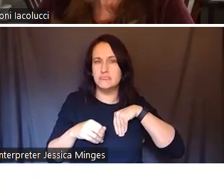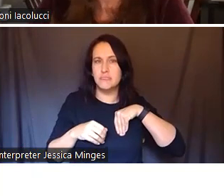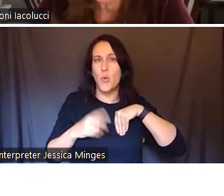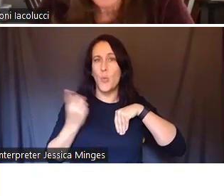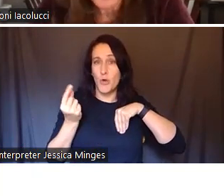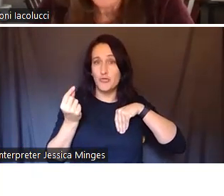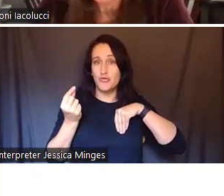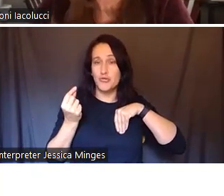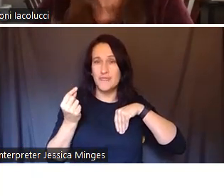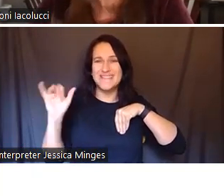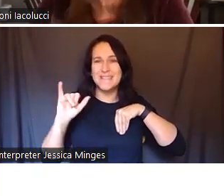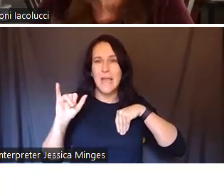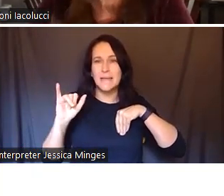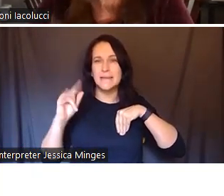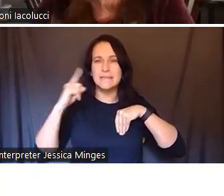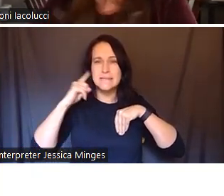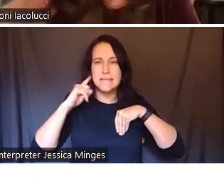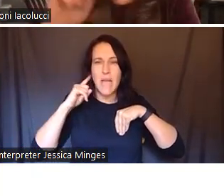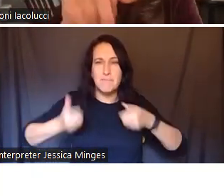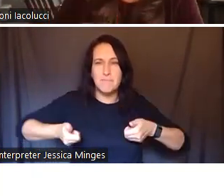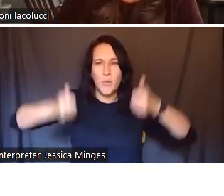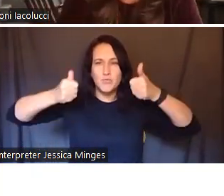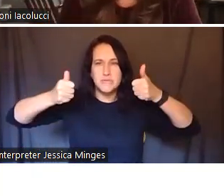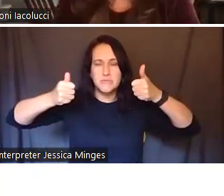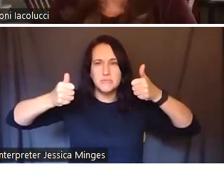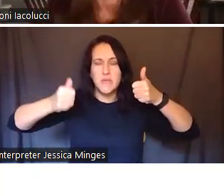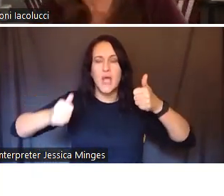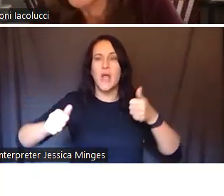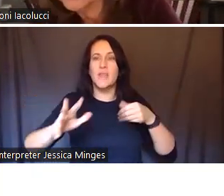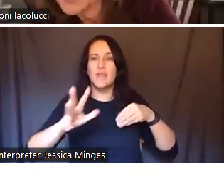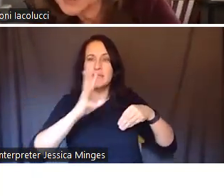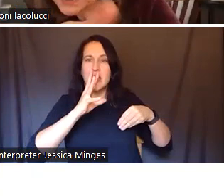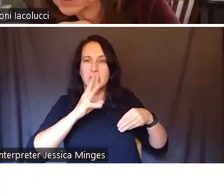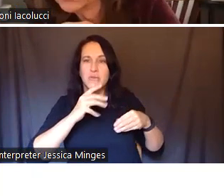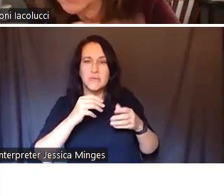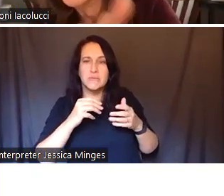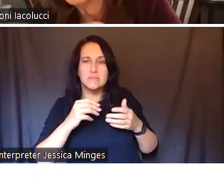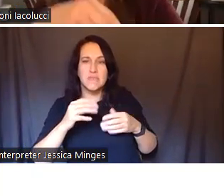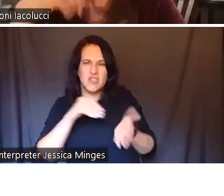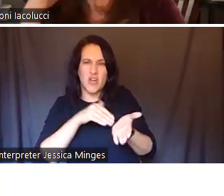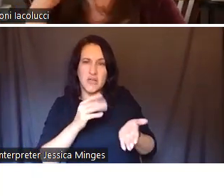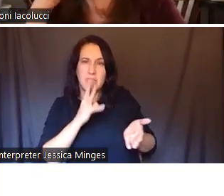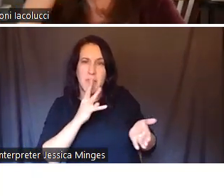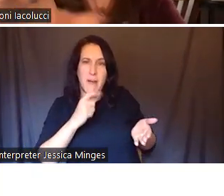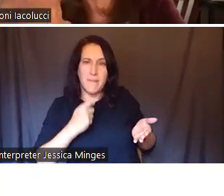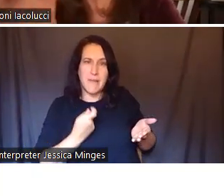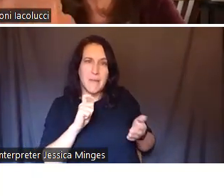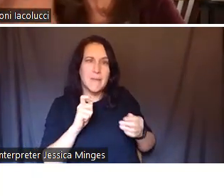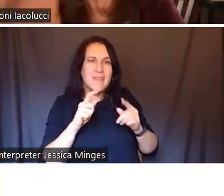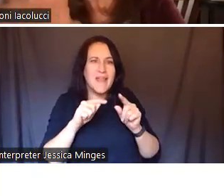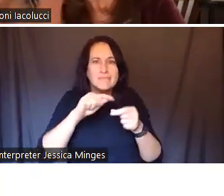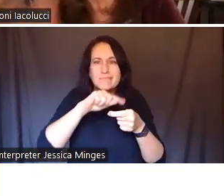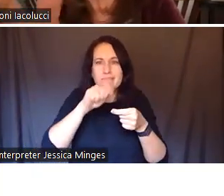a sound boost. The doctor speaks into the microphone, that little rounded thing that juts up